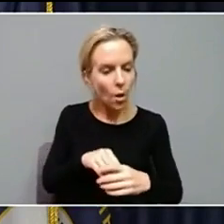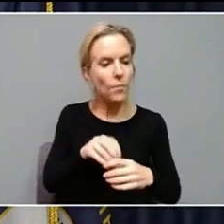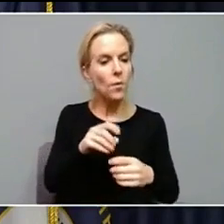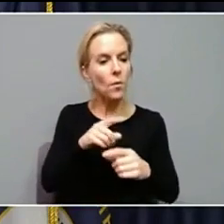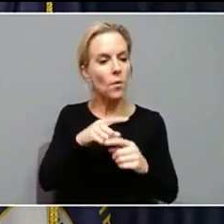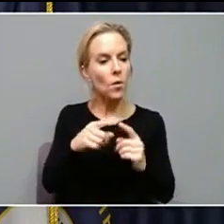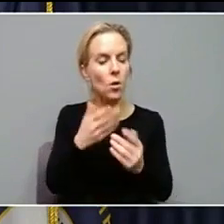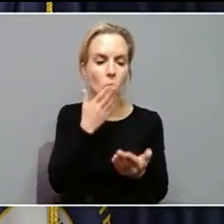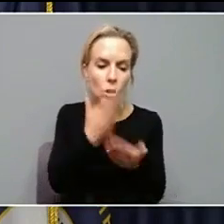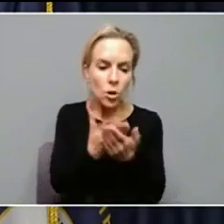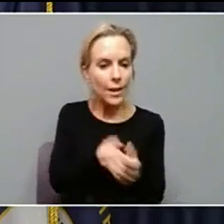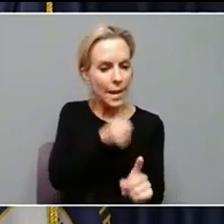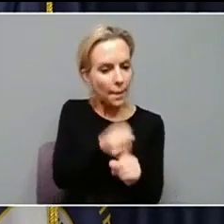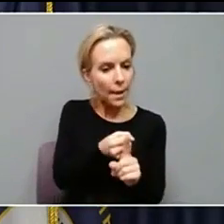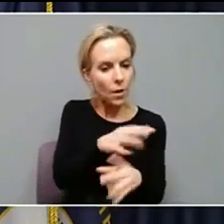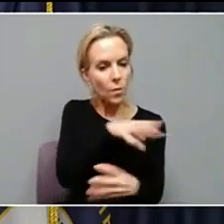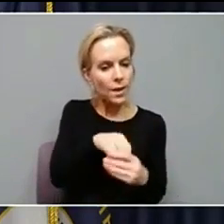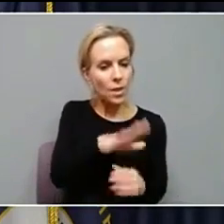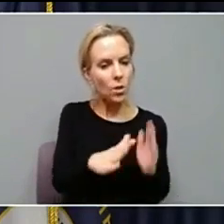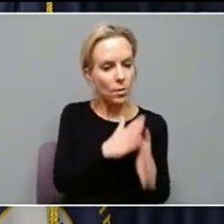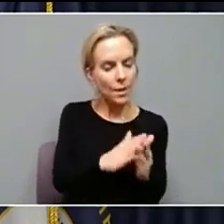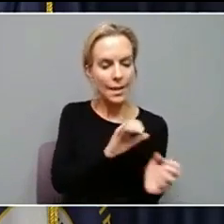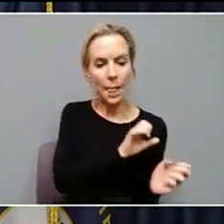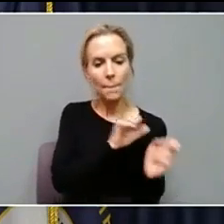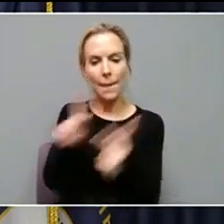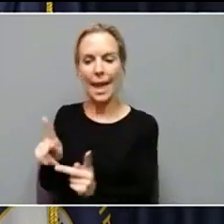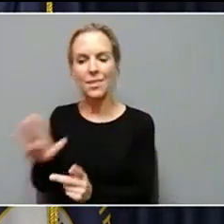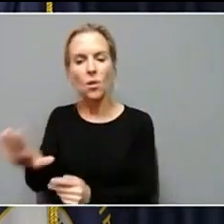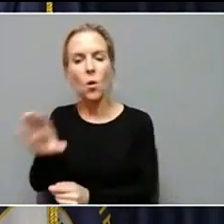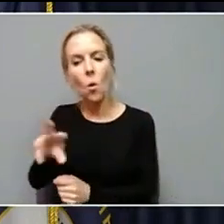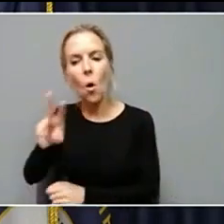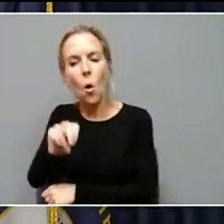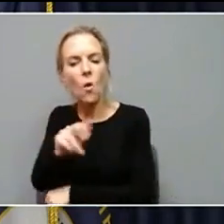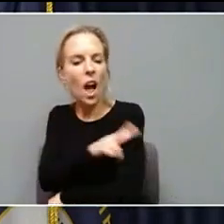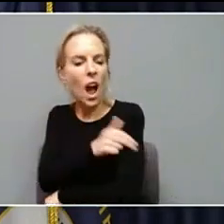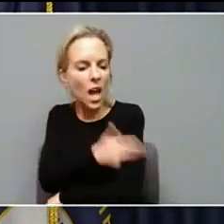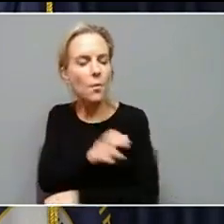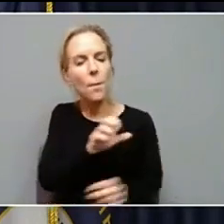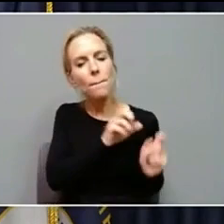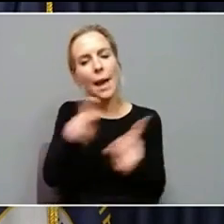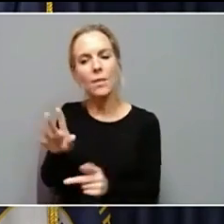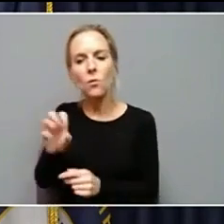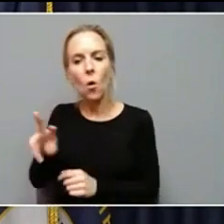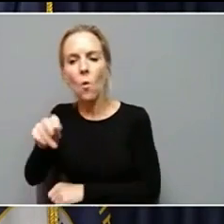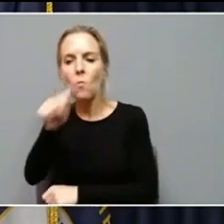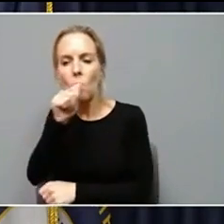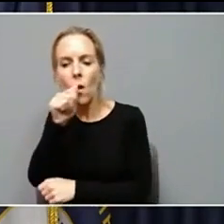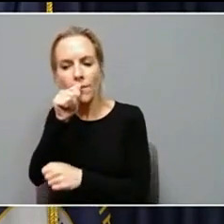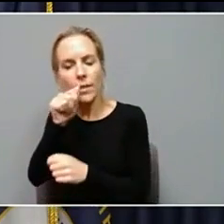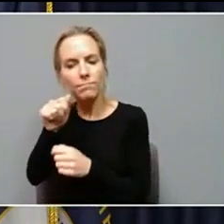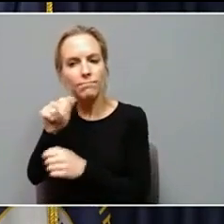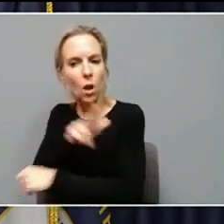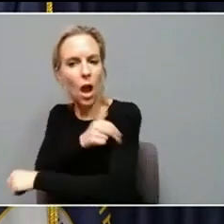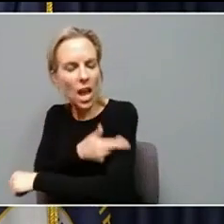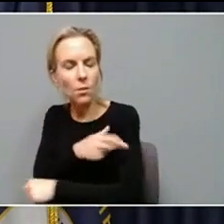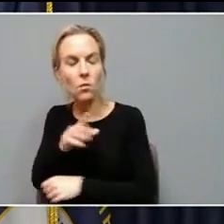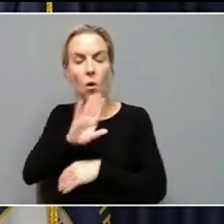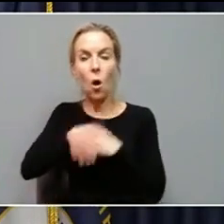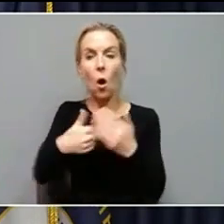communities. Now they're back in their own private practices. They're back in their own hospitals. So all of these employers that